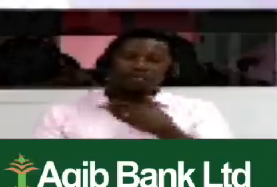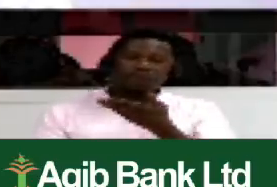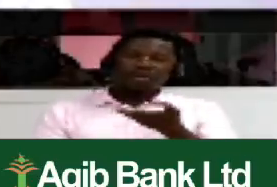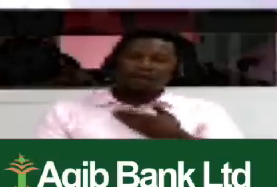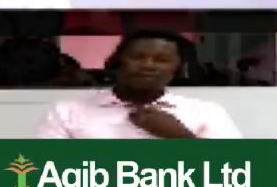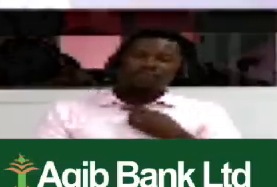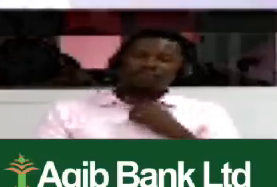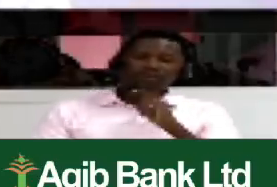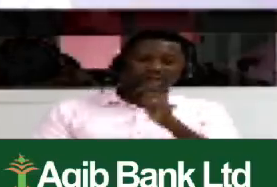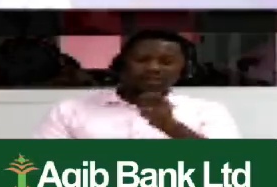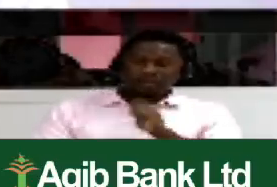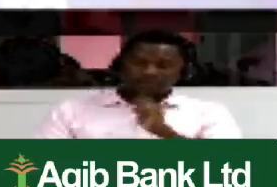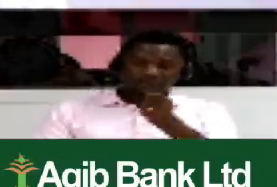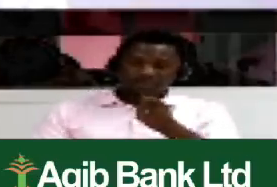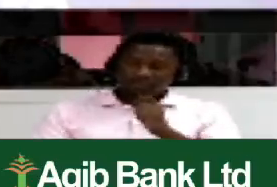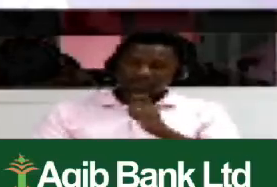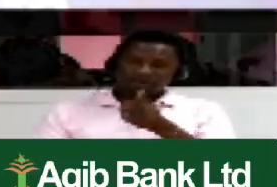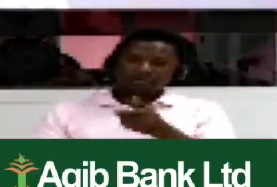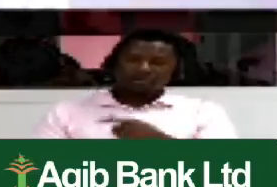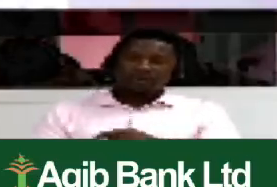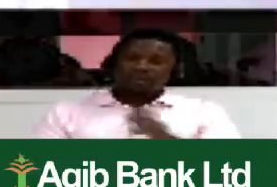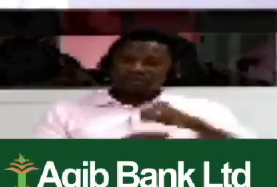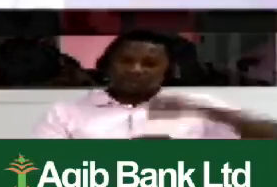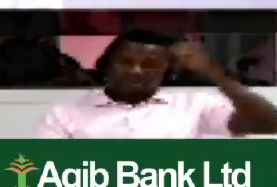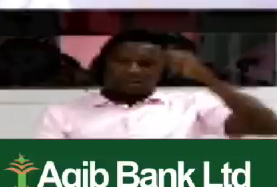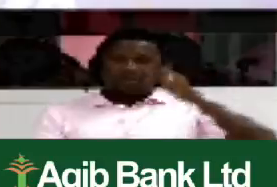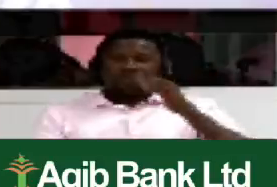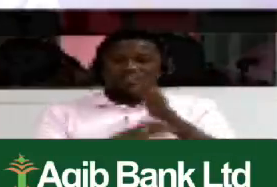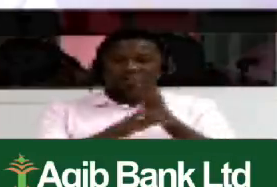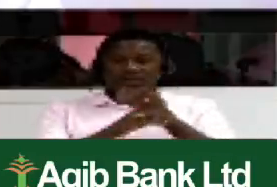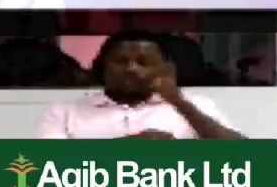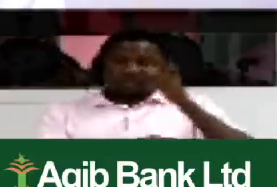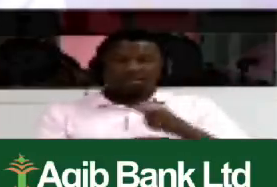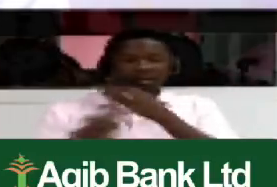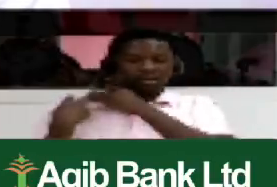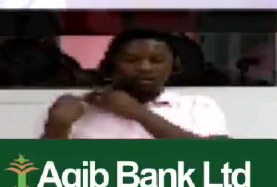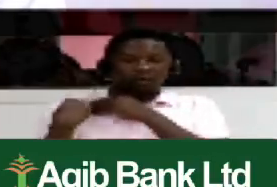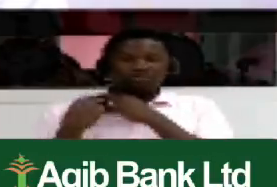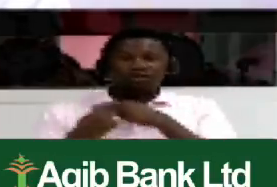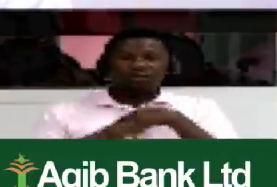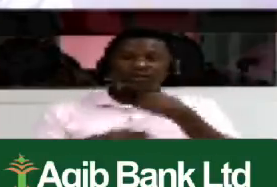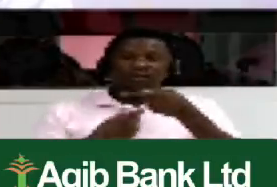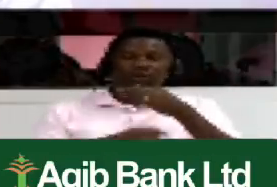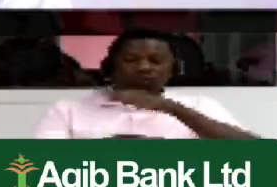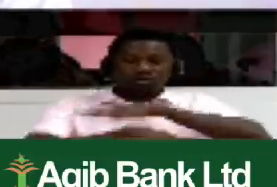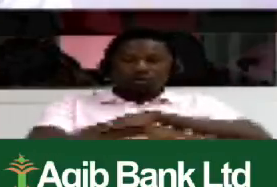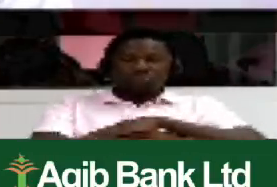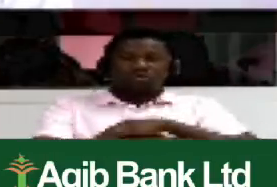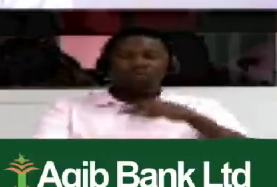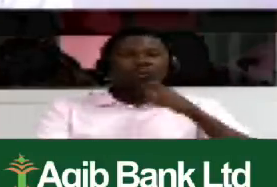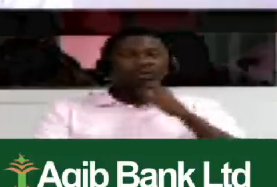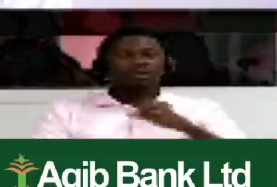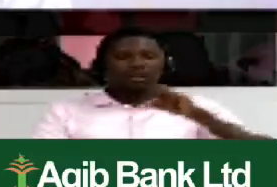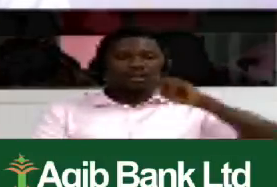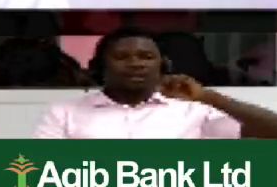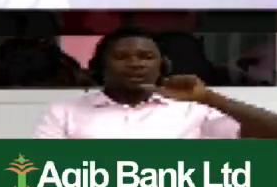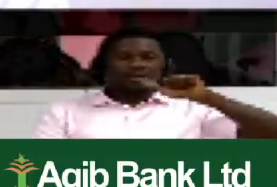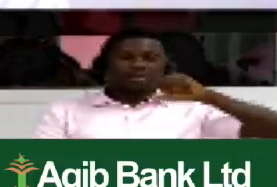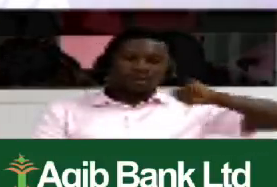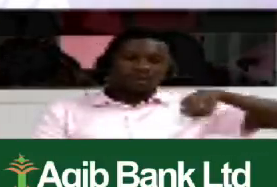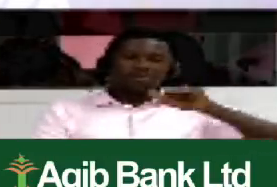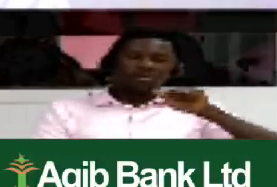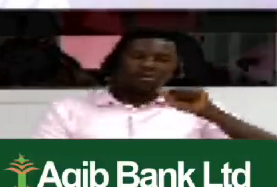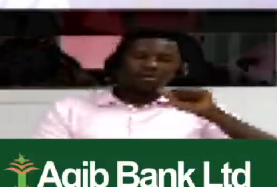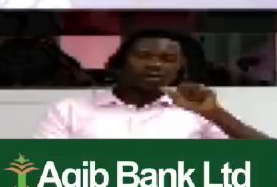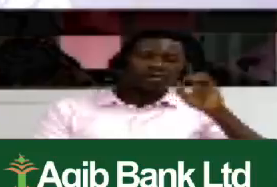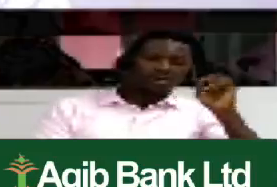an interview. The senior teacher responsible for the school, Mr. Ajao, was interviewed. The class